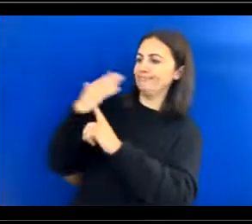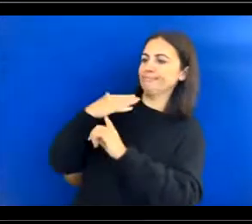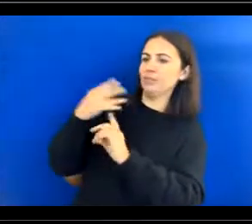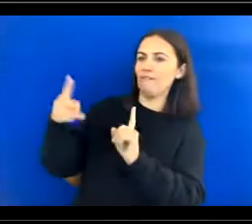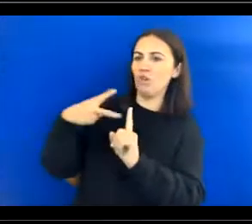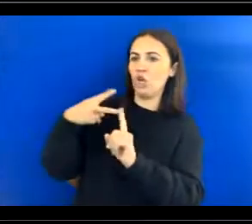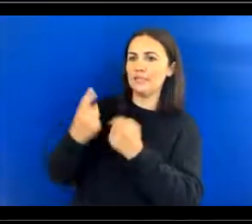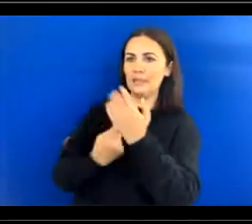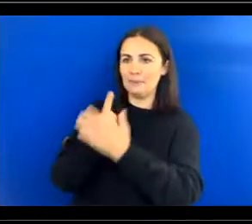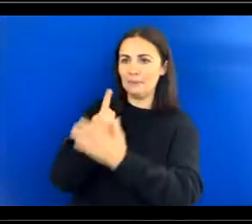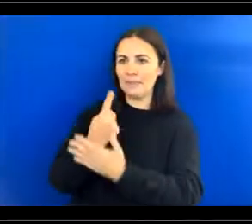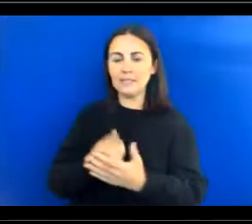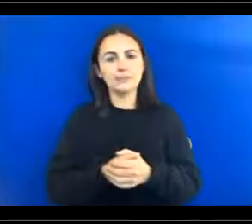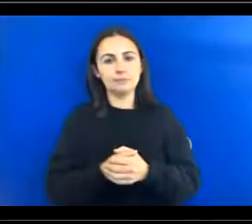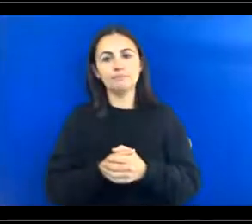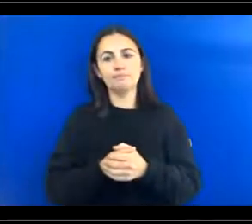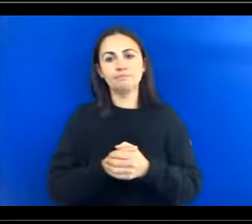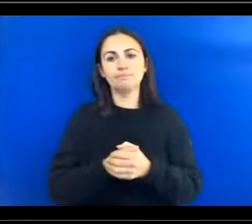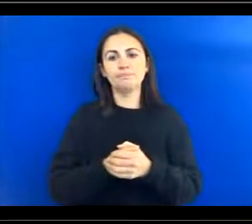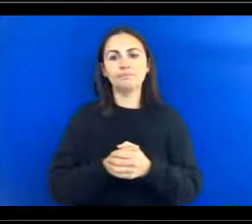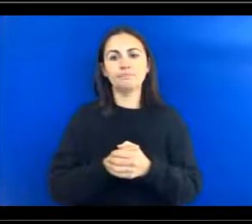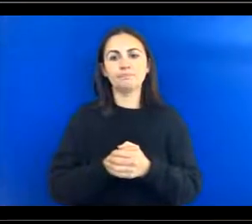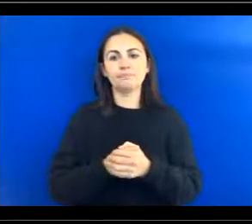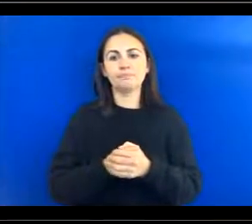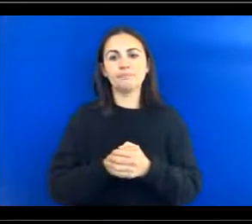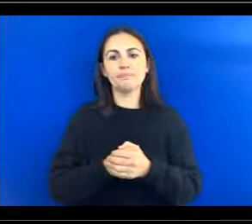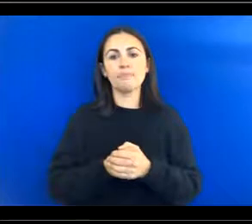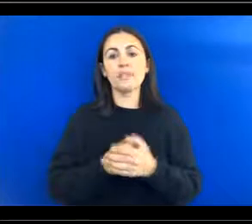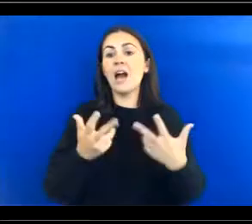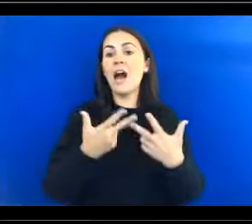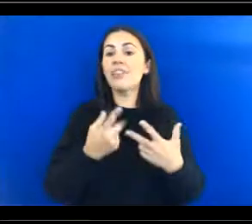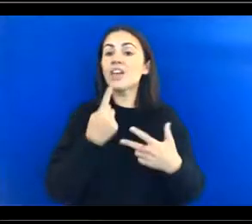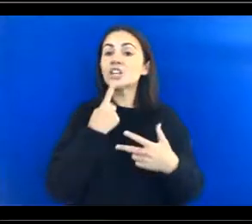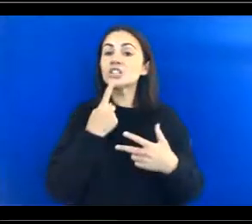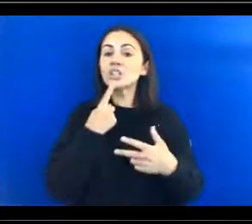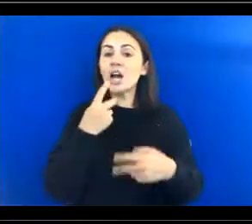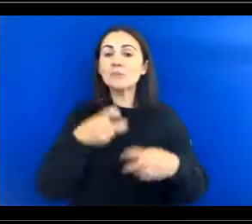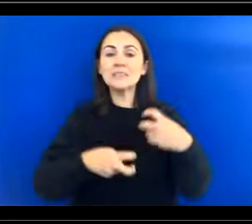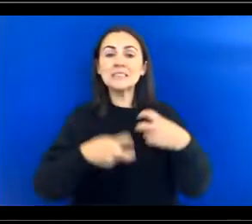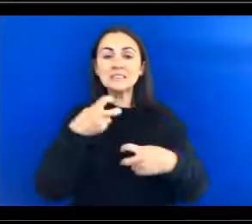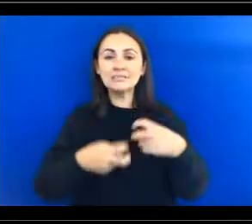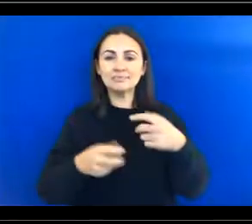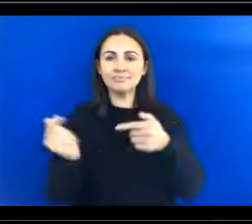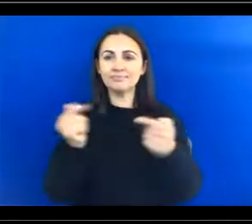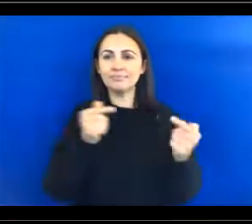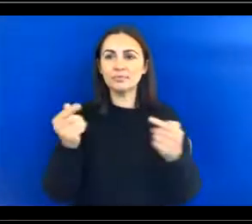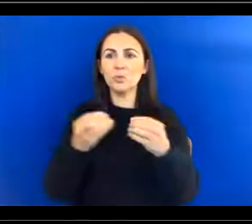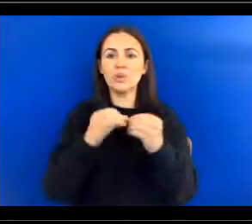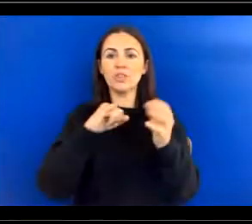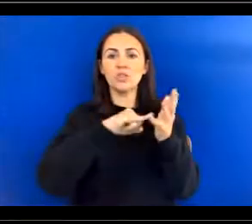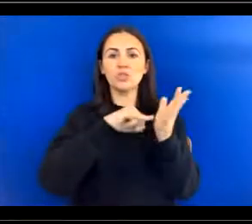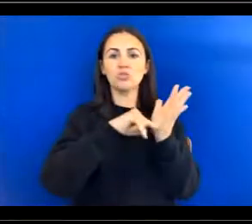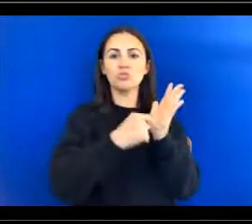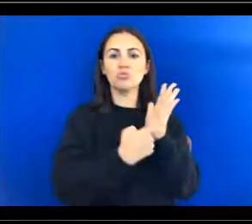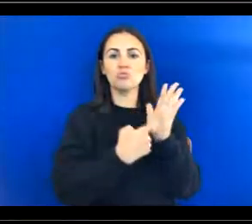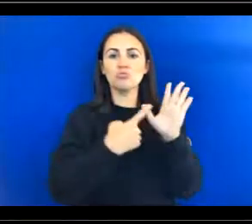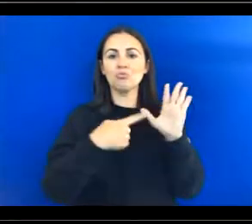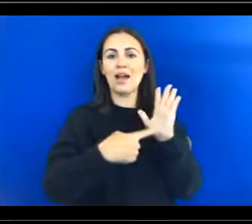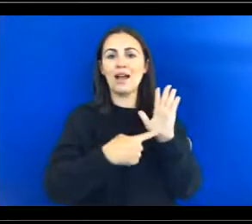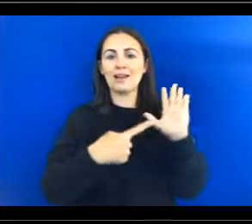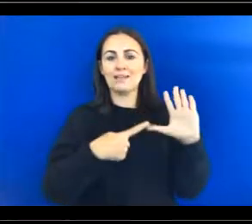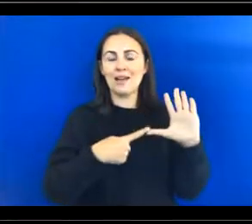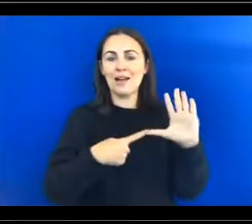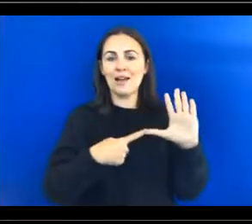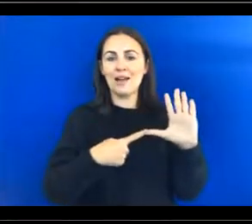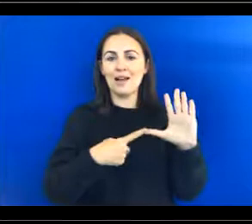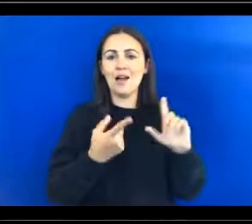been experiencing. Other disputes are strata disputes.